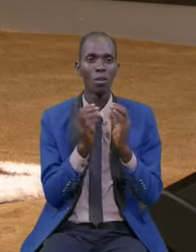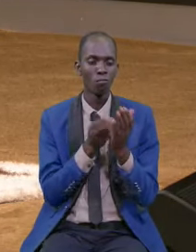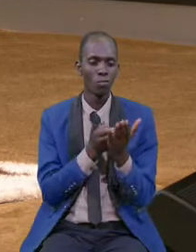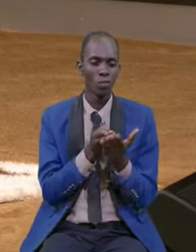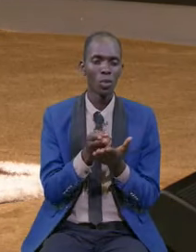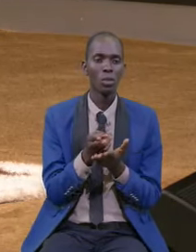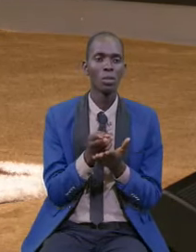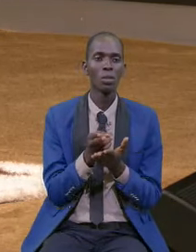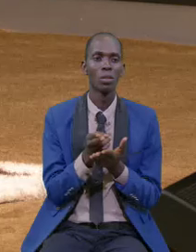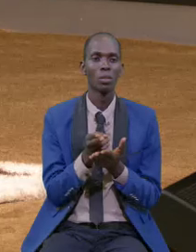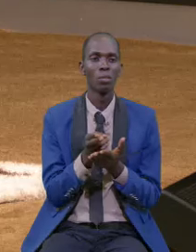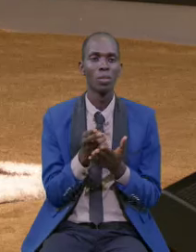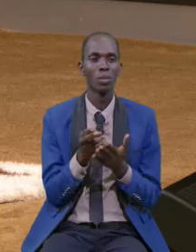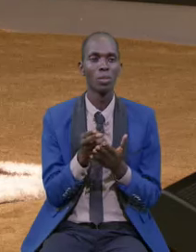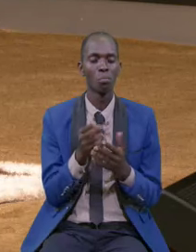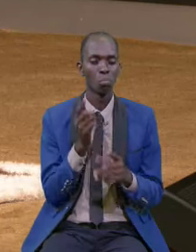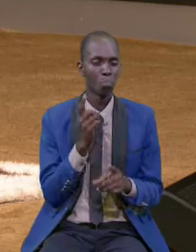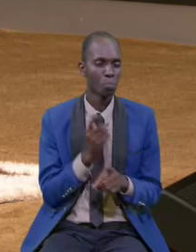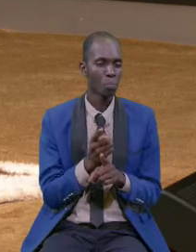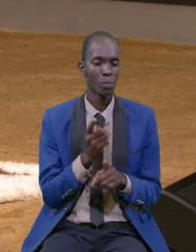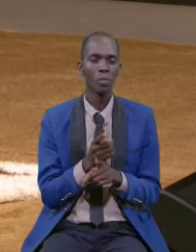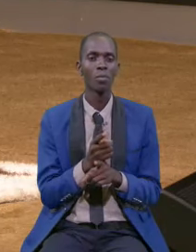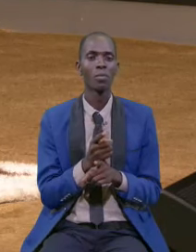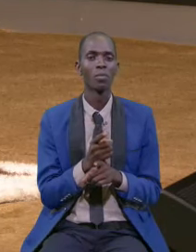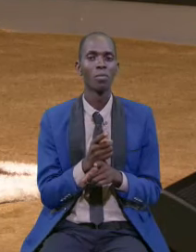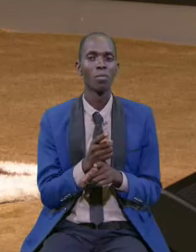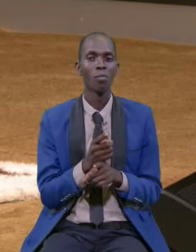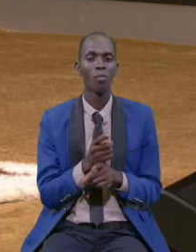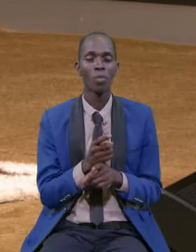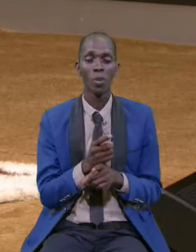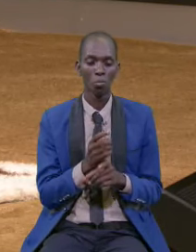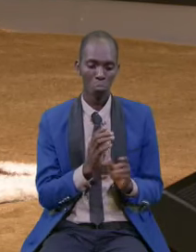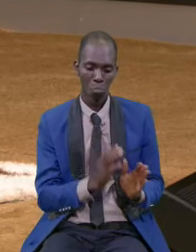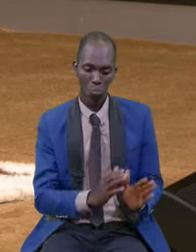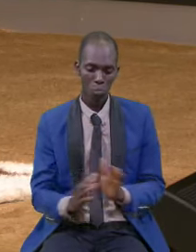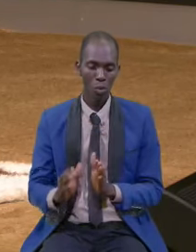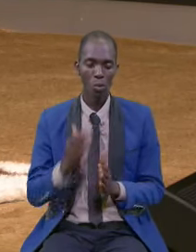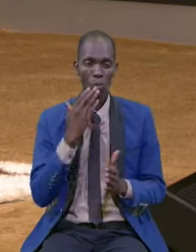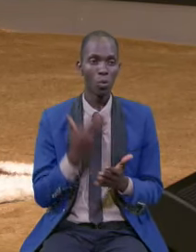honest, proper, well placed